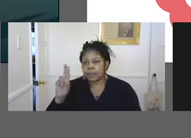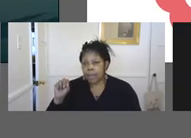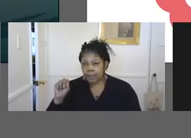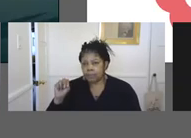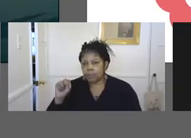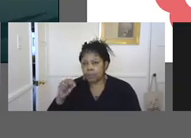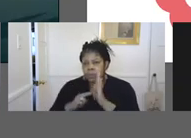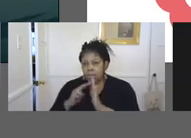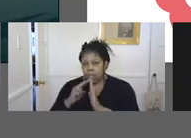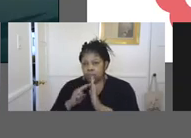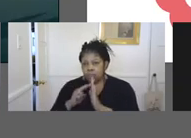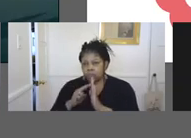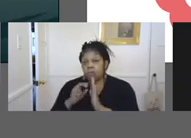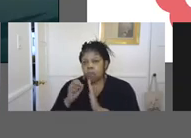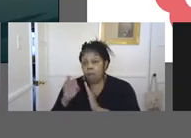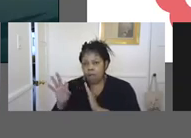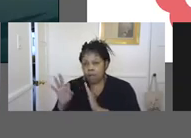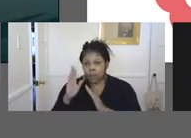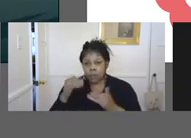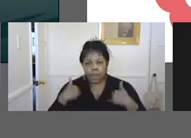brushes. Well, I'm going to turn